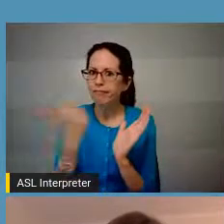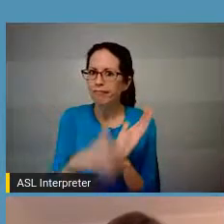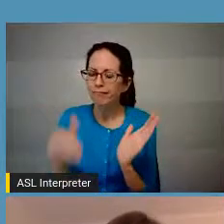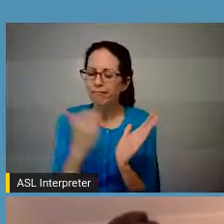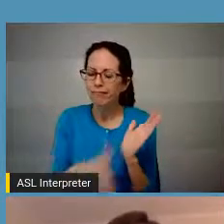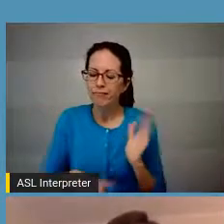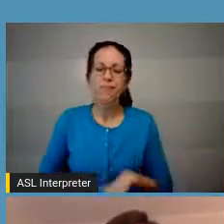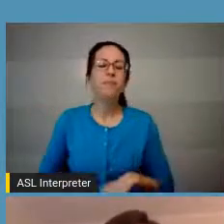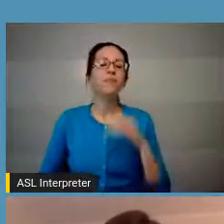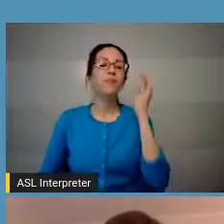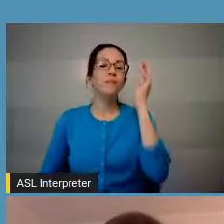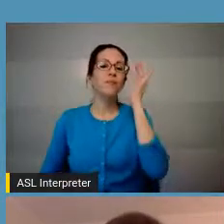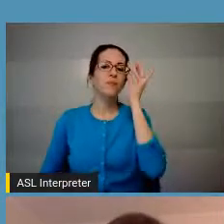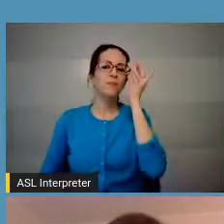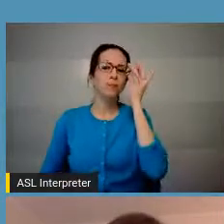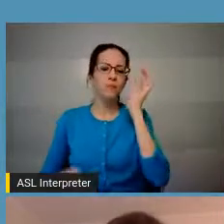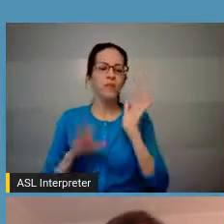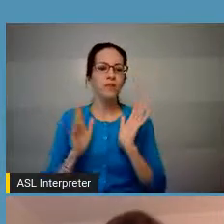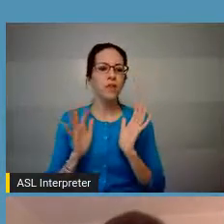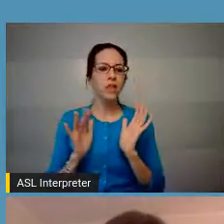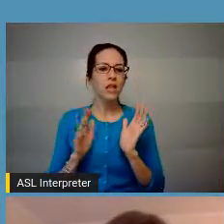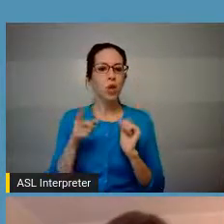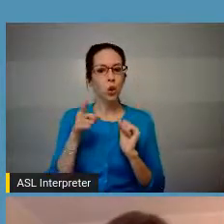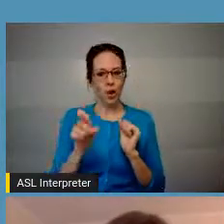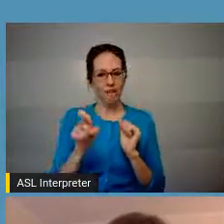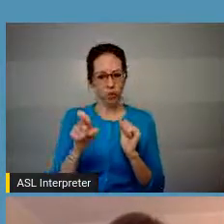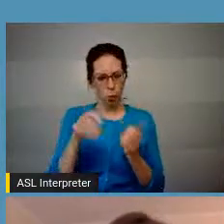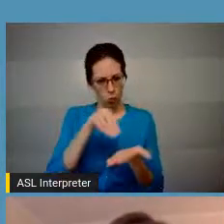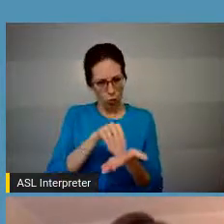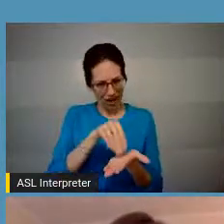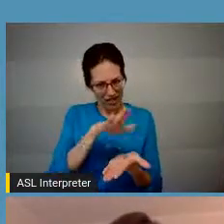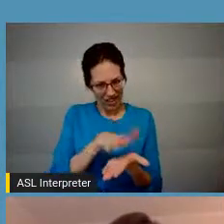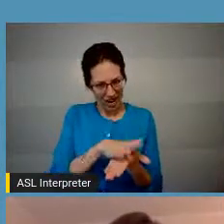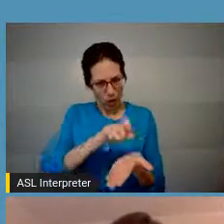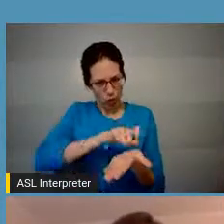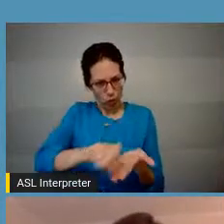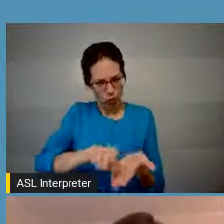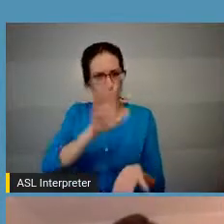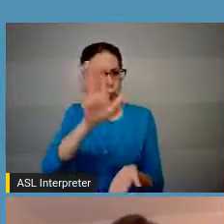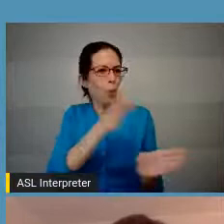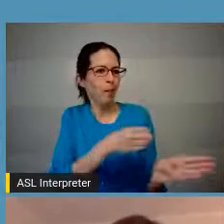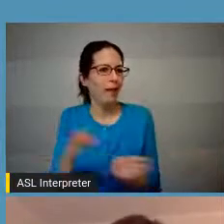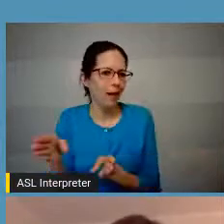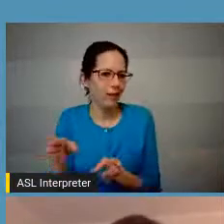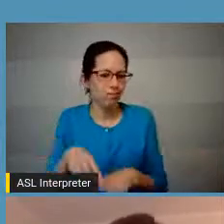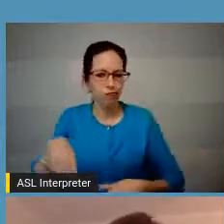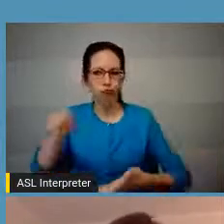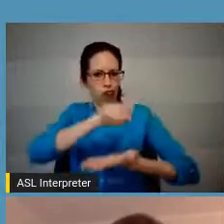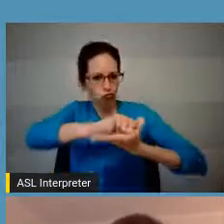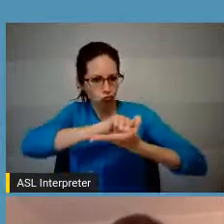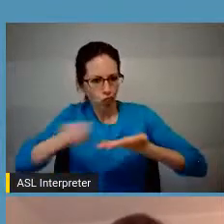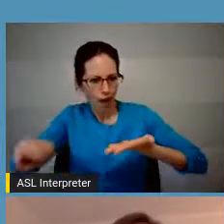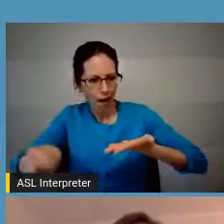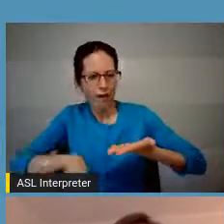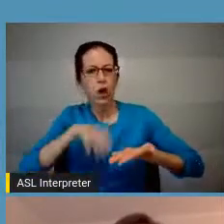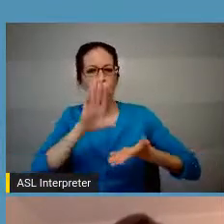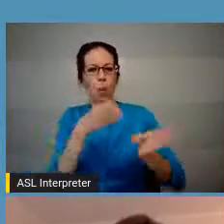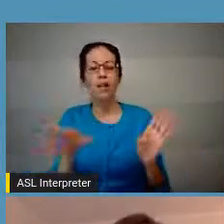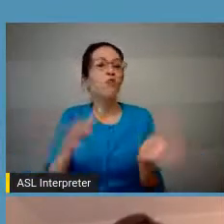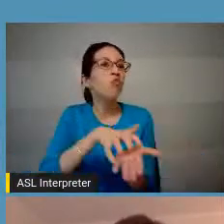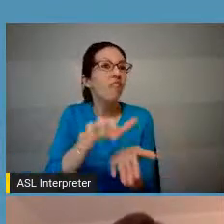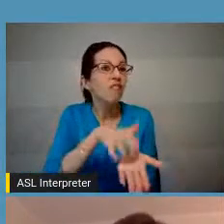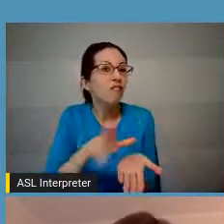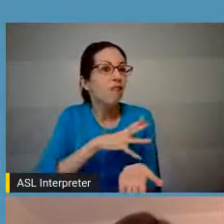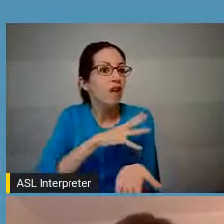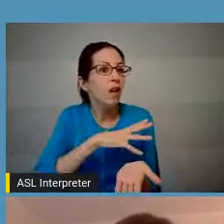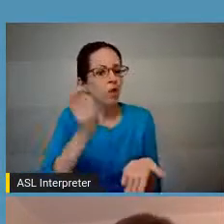presentation. You need to write down your plan. Write down even your rough drafts, write down your